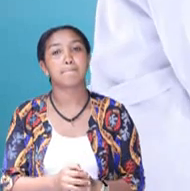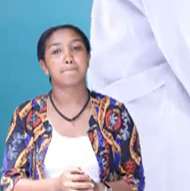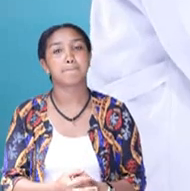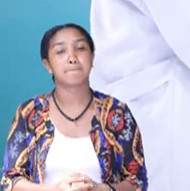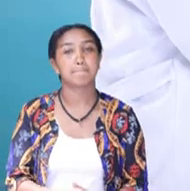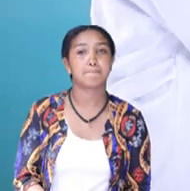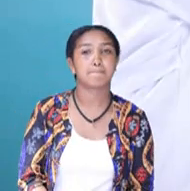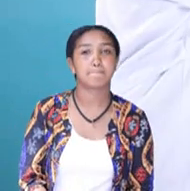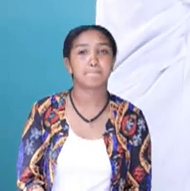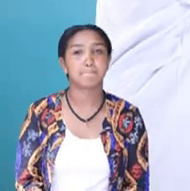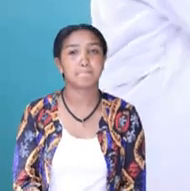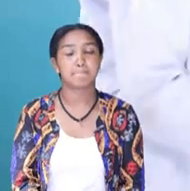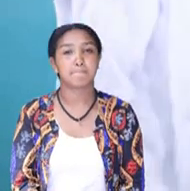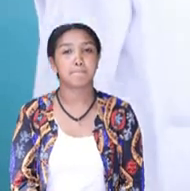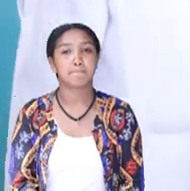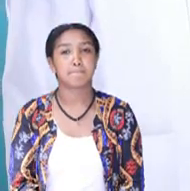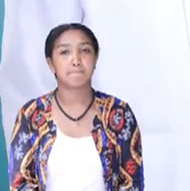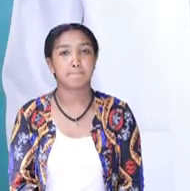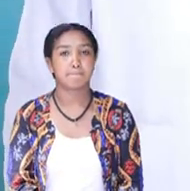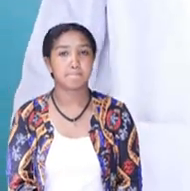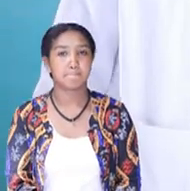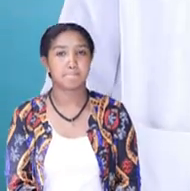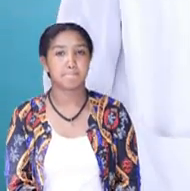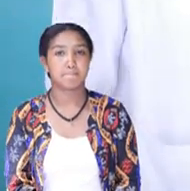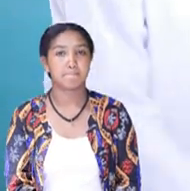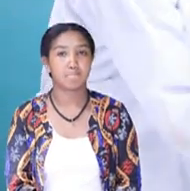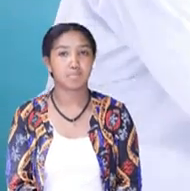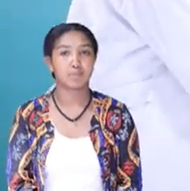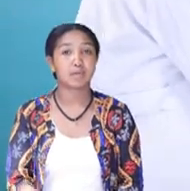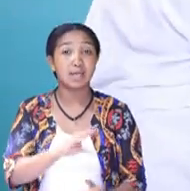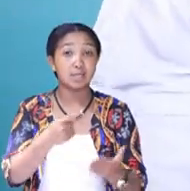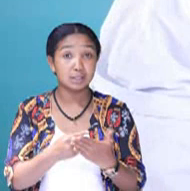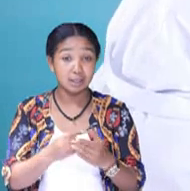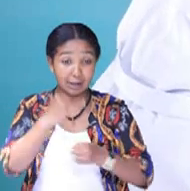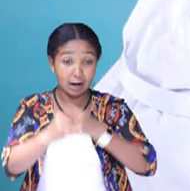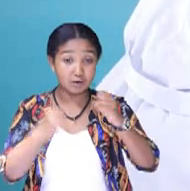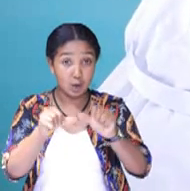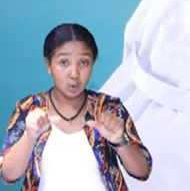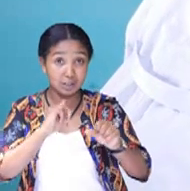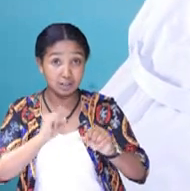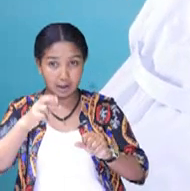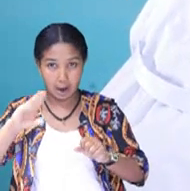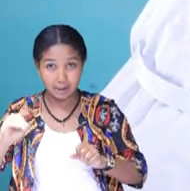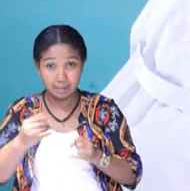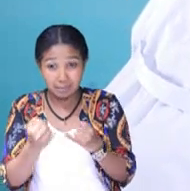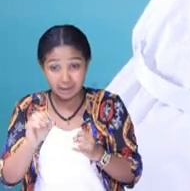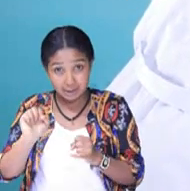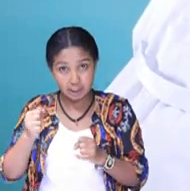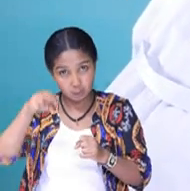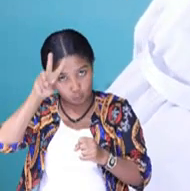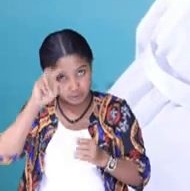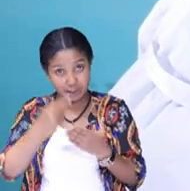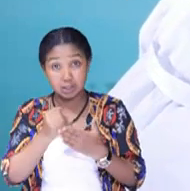change of angular velocity is known to be angular acceleration. And its unit is rad per second squared.